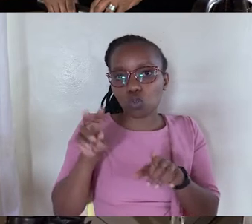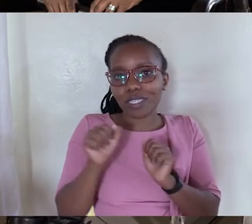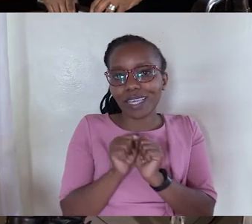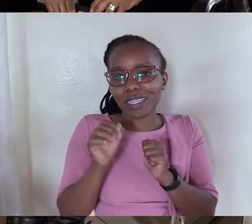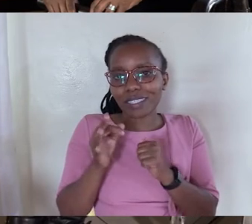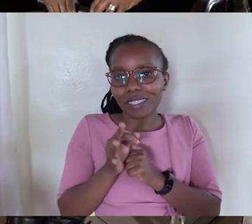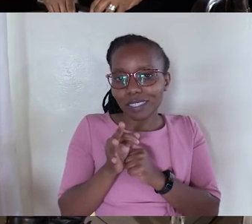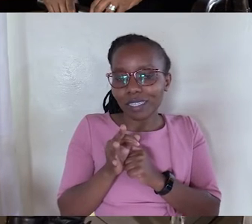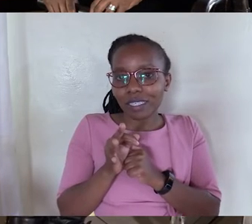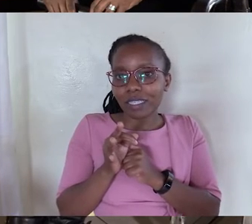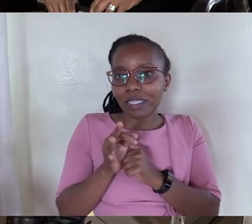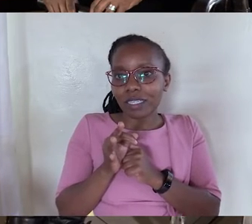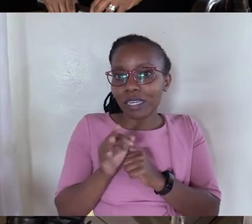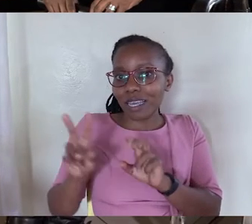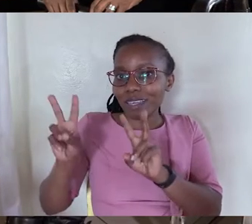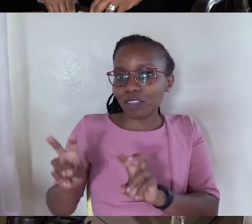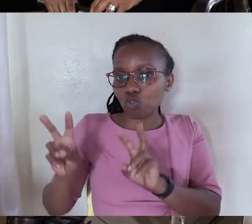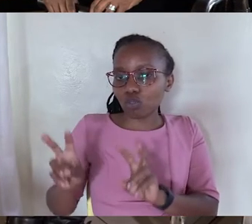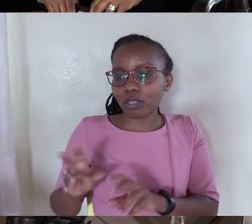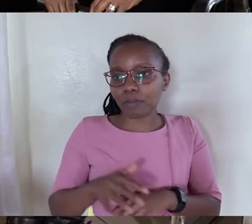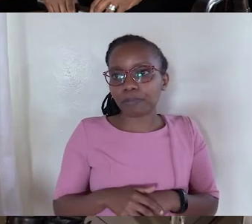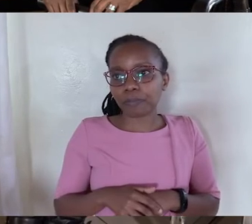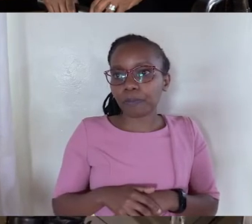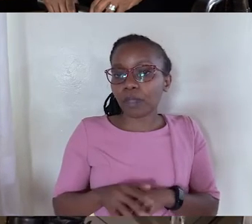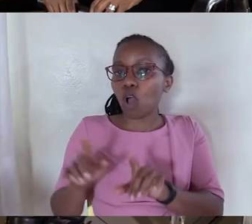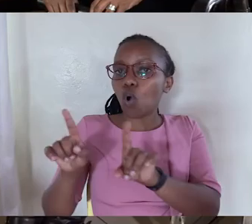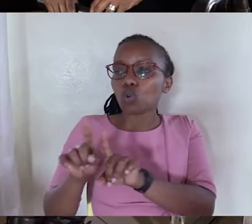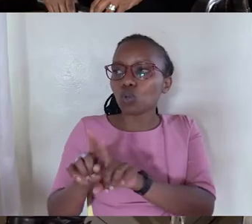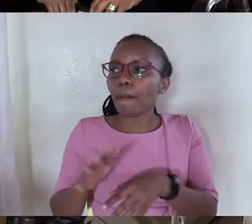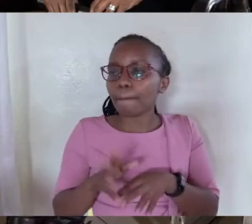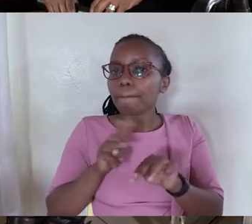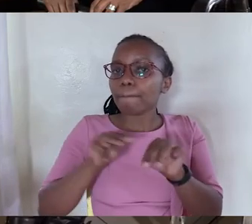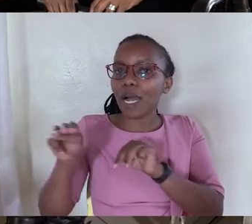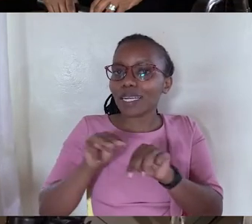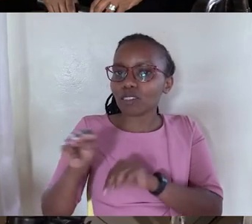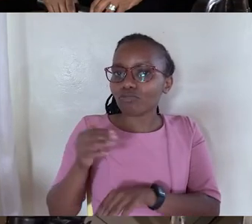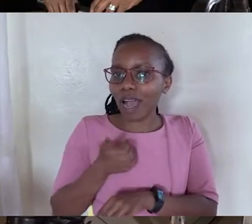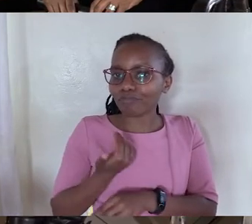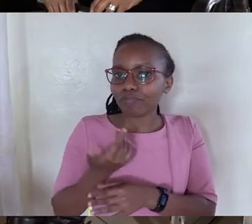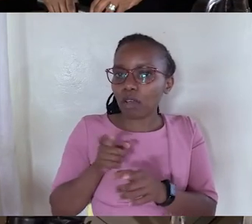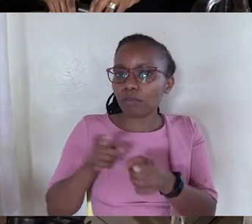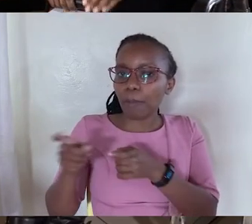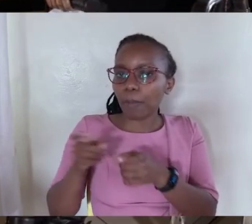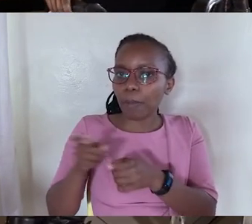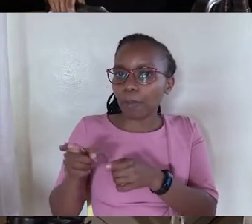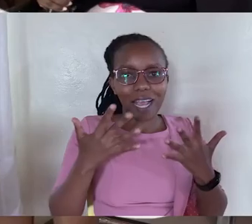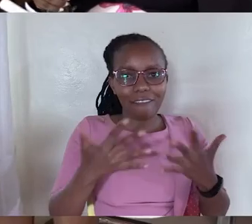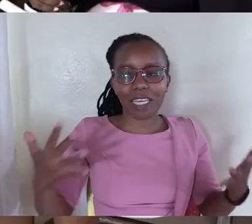2013 issues that arose, and also managing to have mitigating structures in